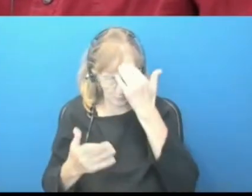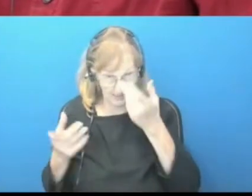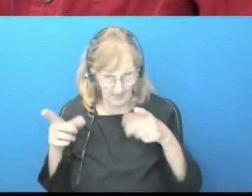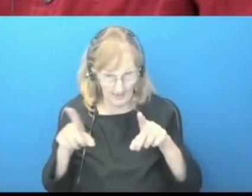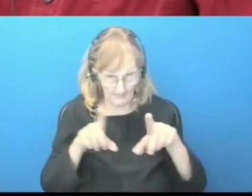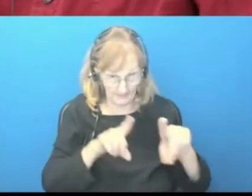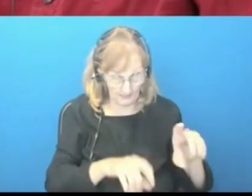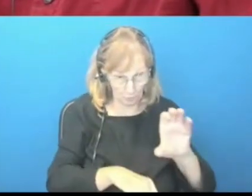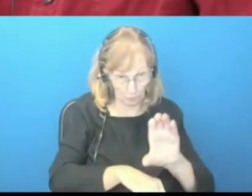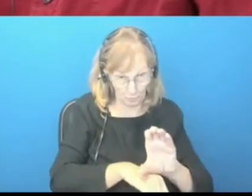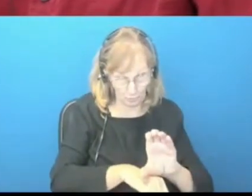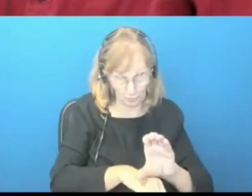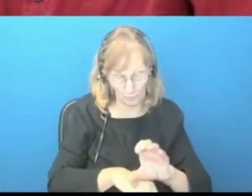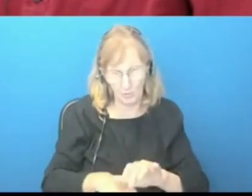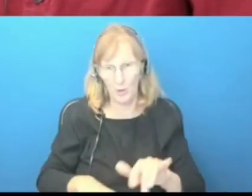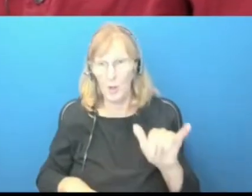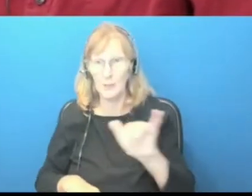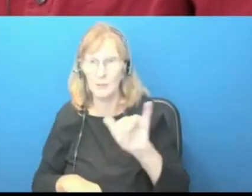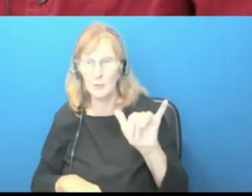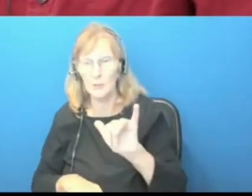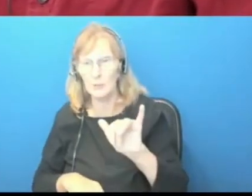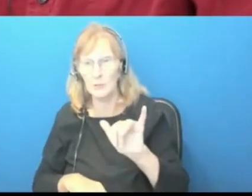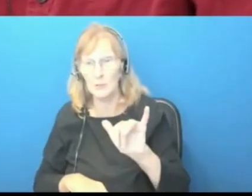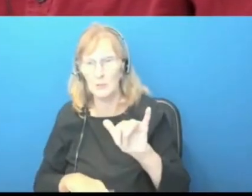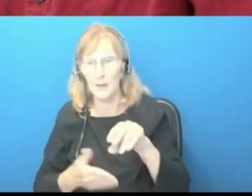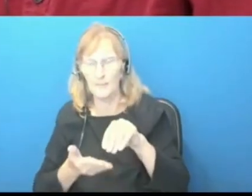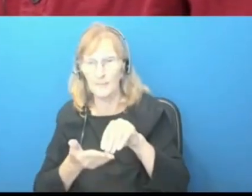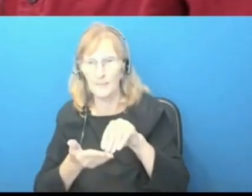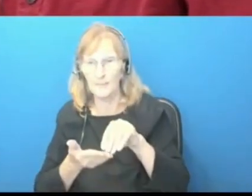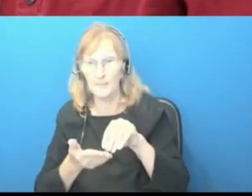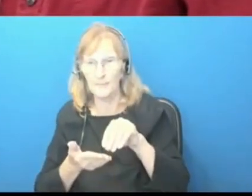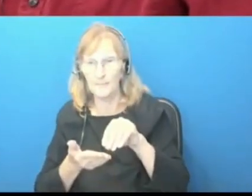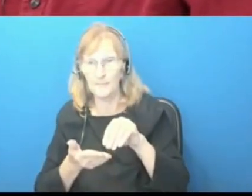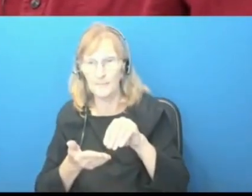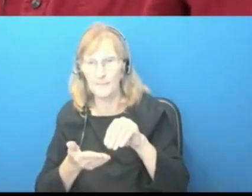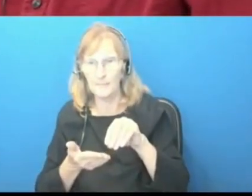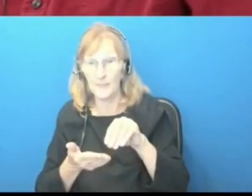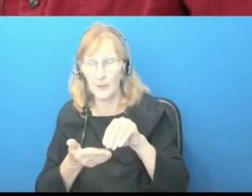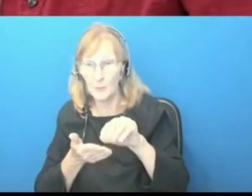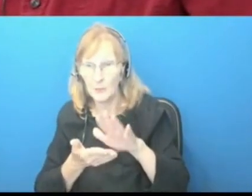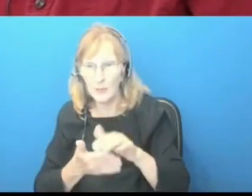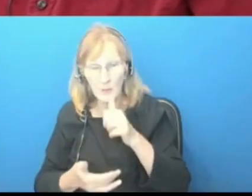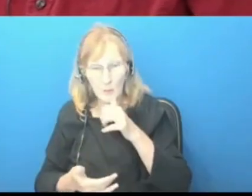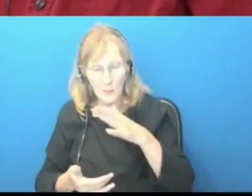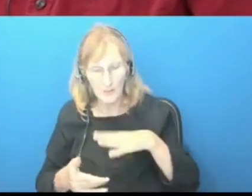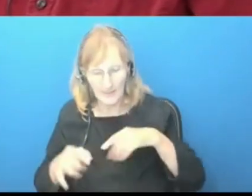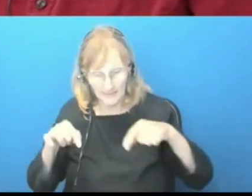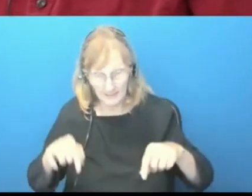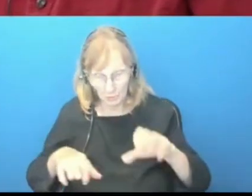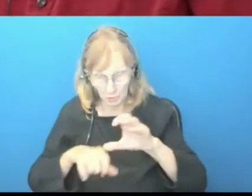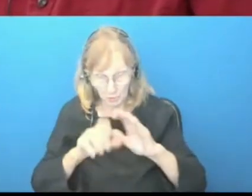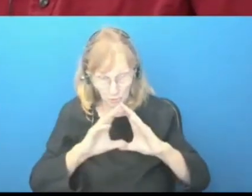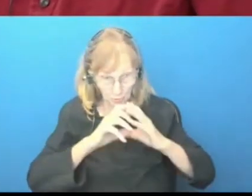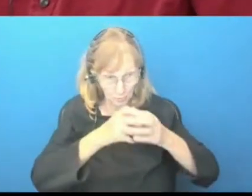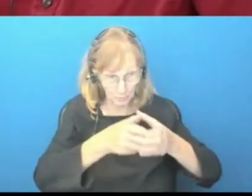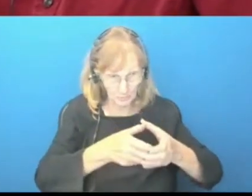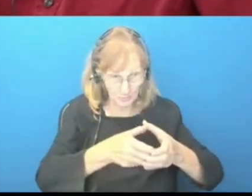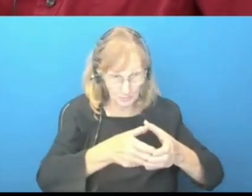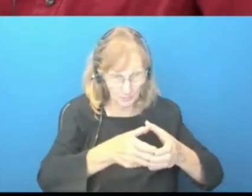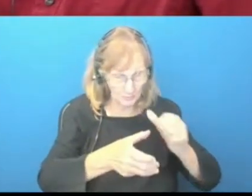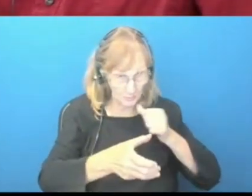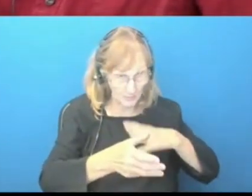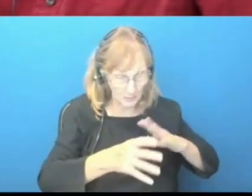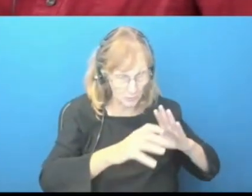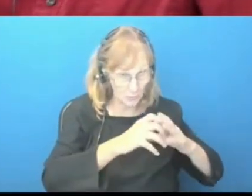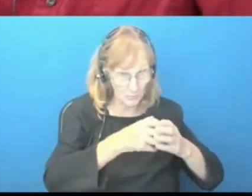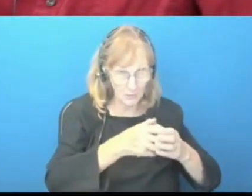Also, I noted that the women of this church had a group, and it